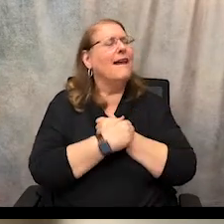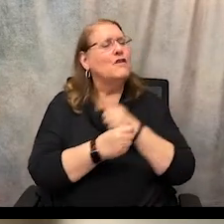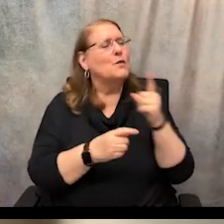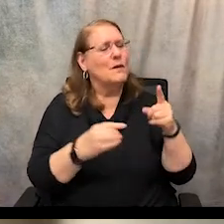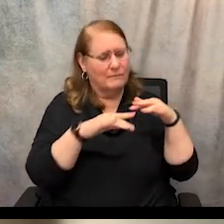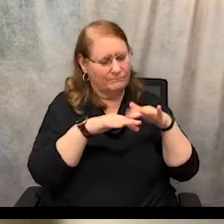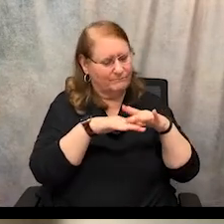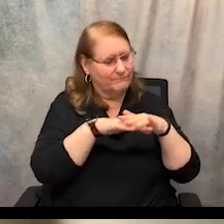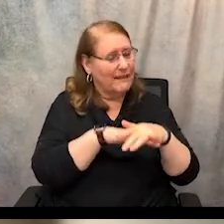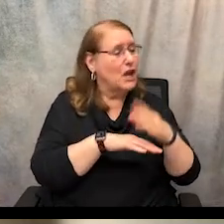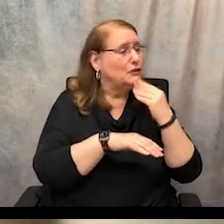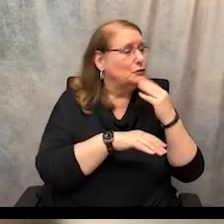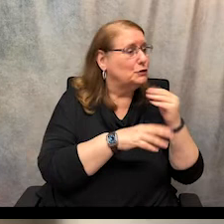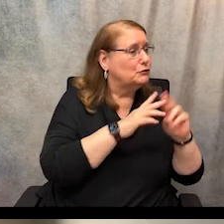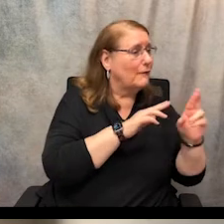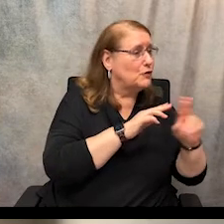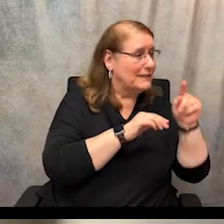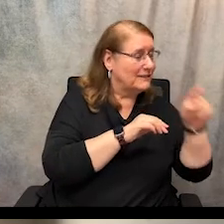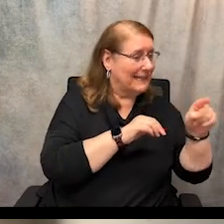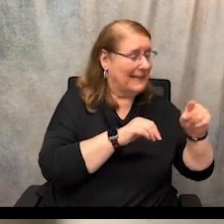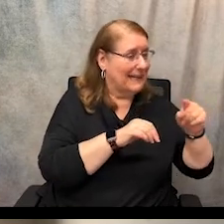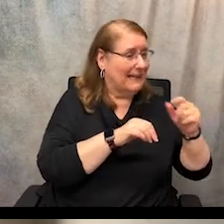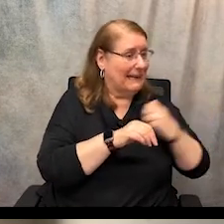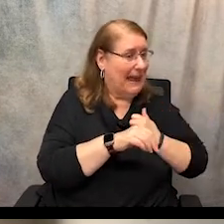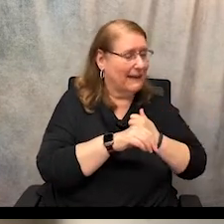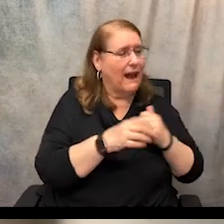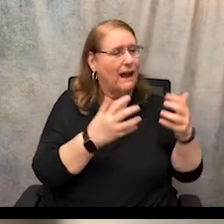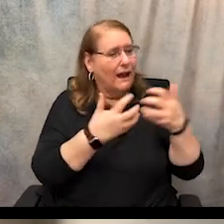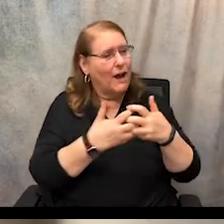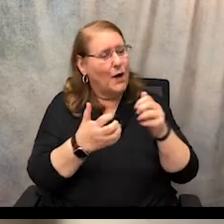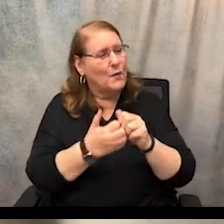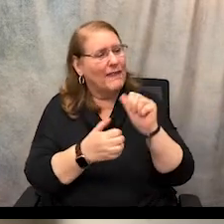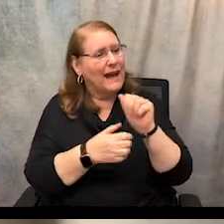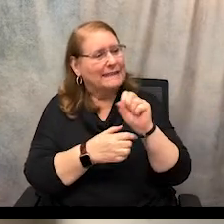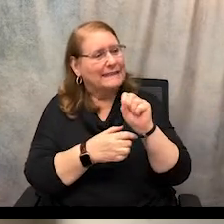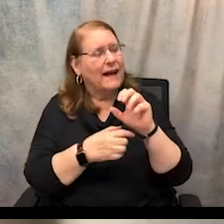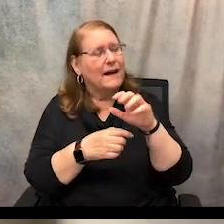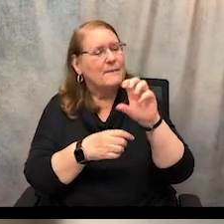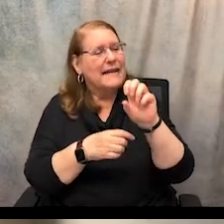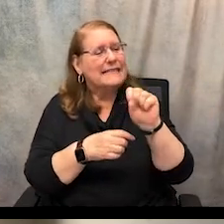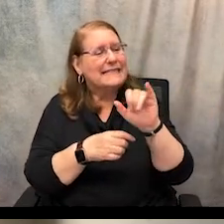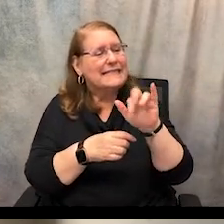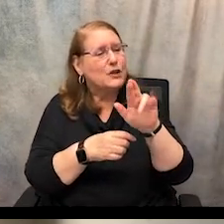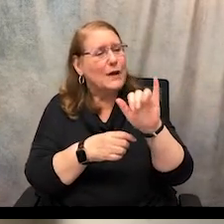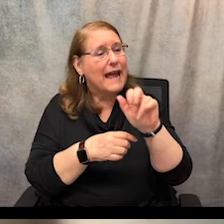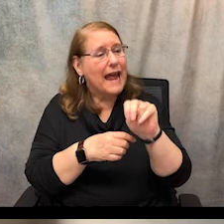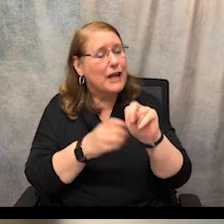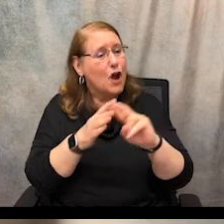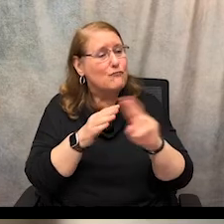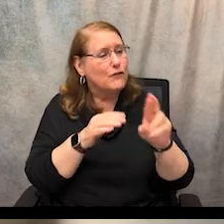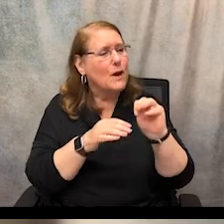of Jewish refugees in Canada with the contemporary story of a Syrian Muslim refugee, Muhammed Al Jabir, who's